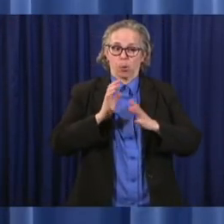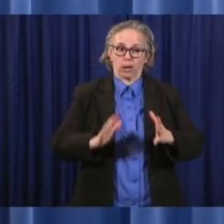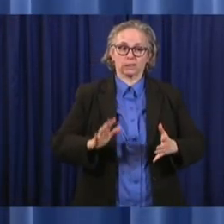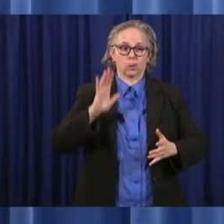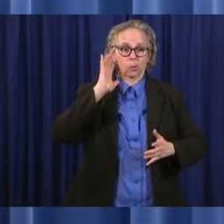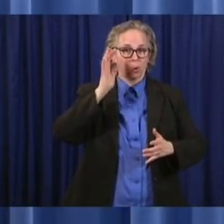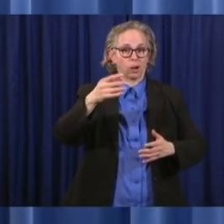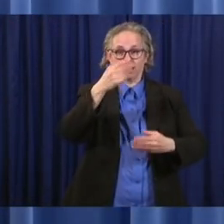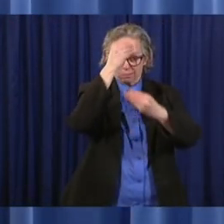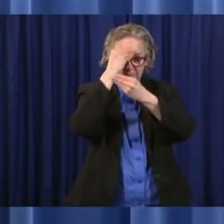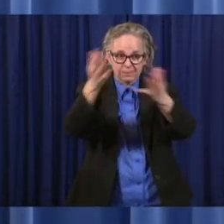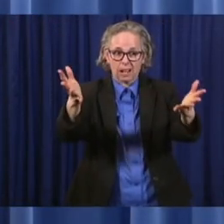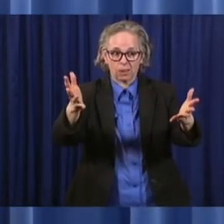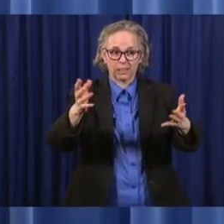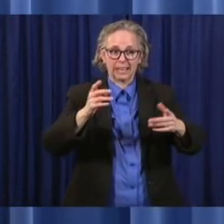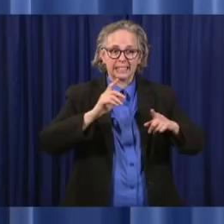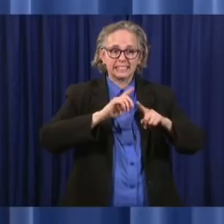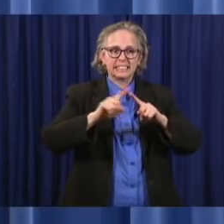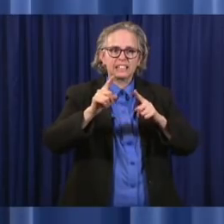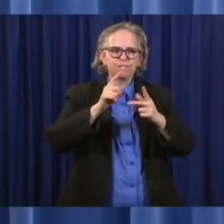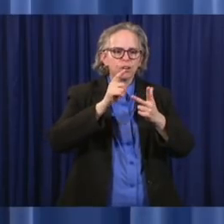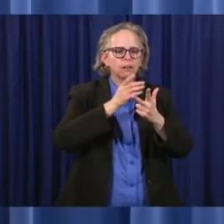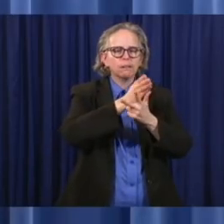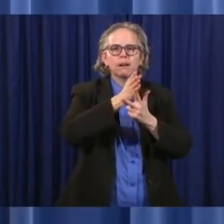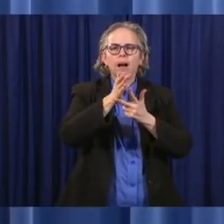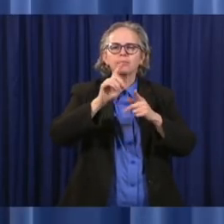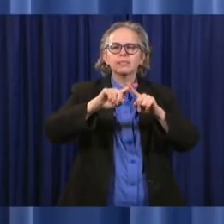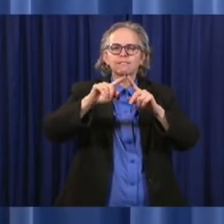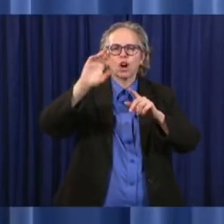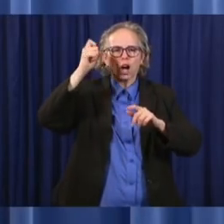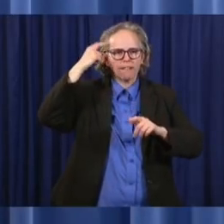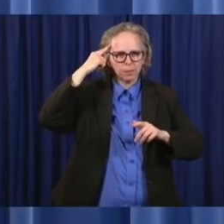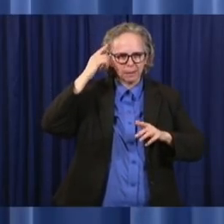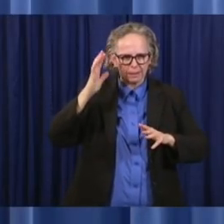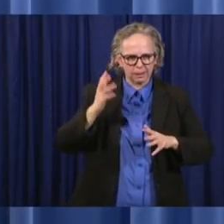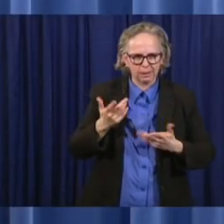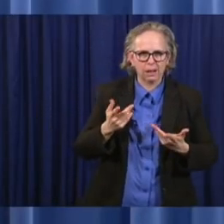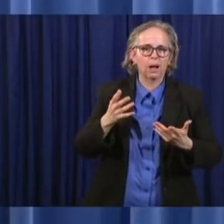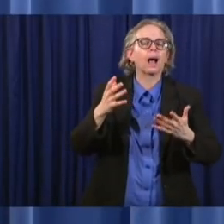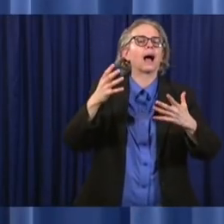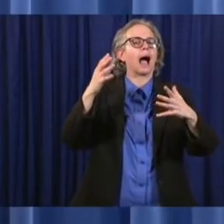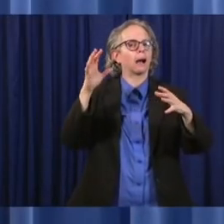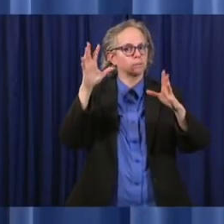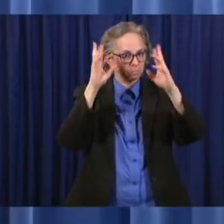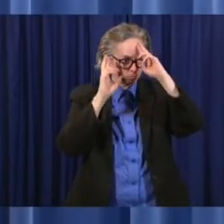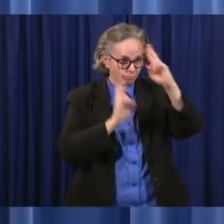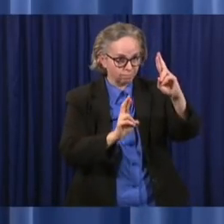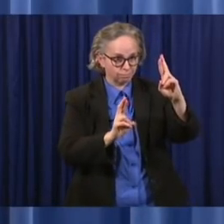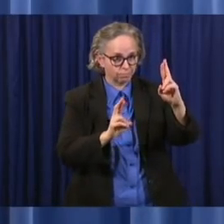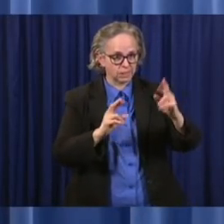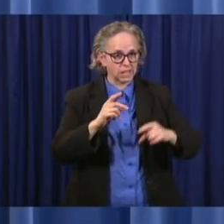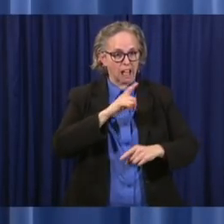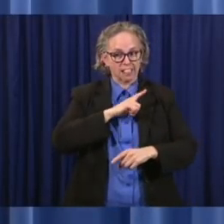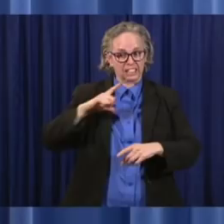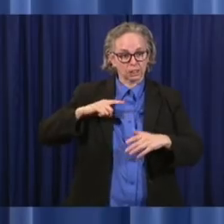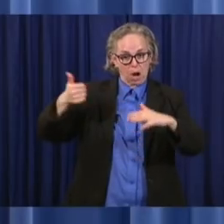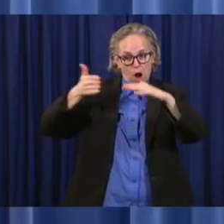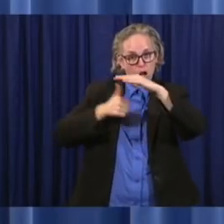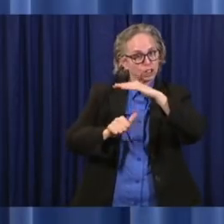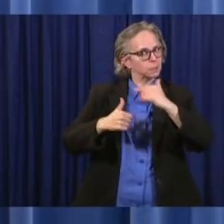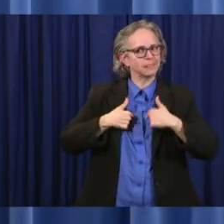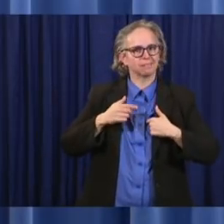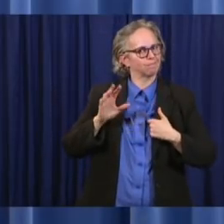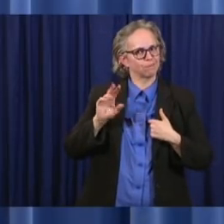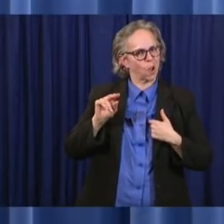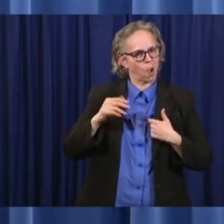fully respect, just as we respect the Supreme Court. So, it would not be right for the governor to